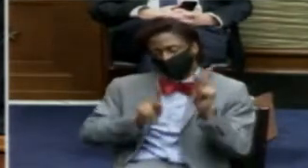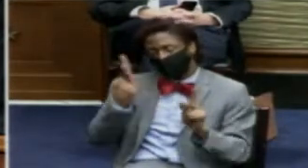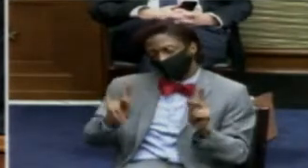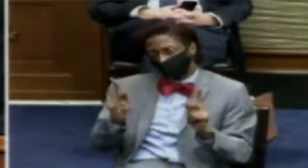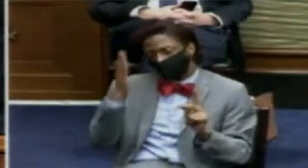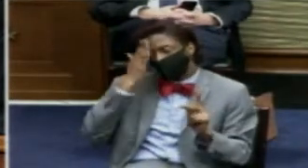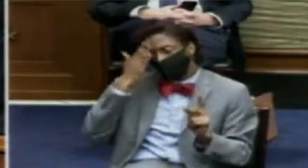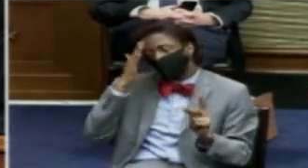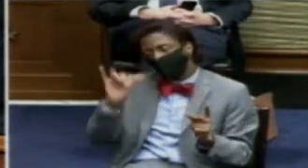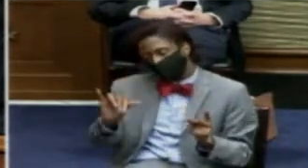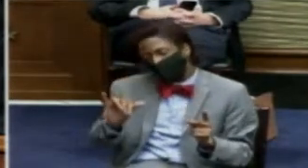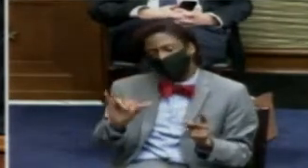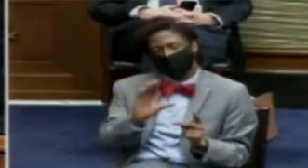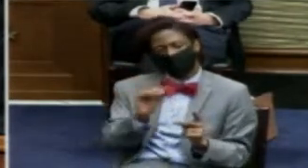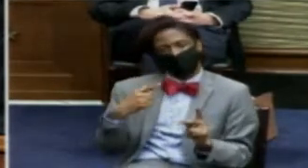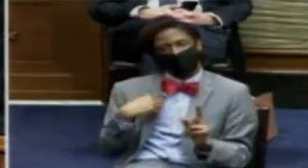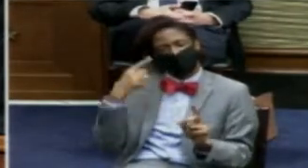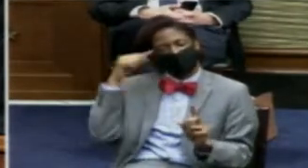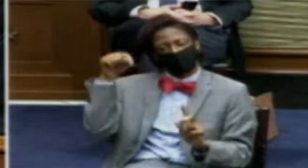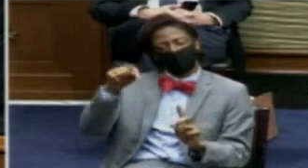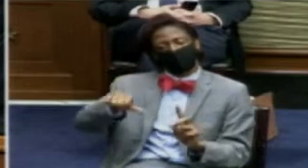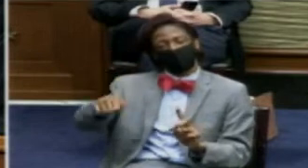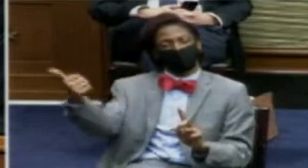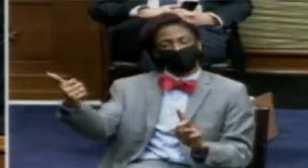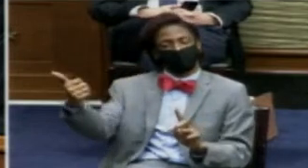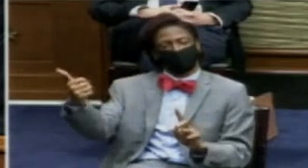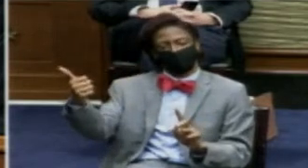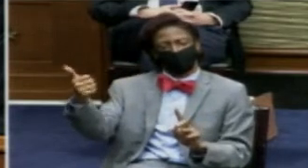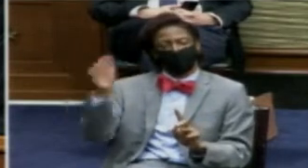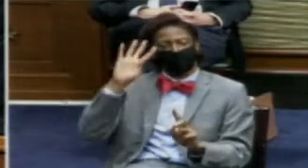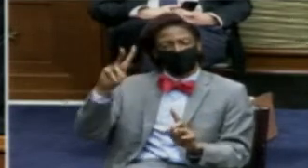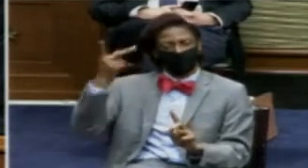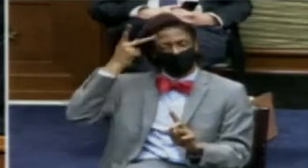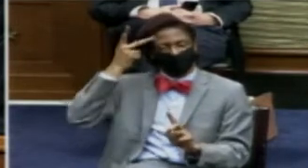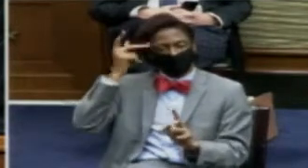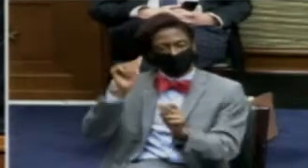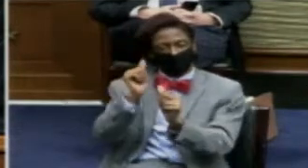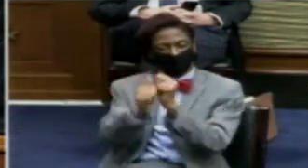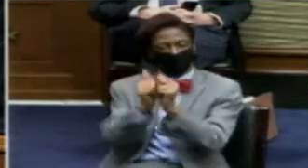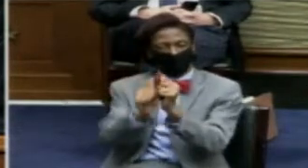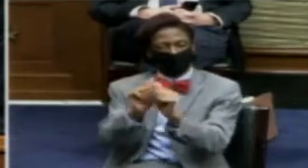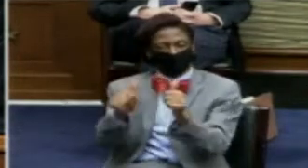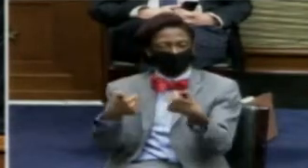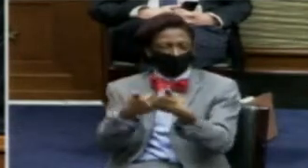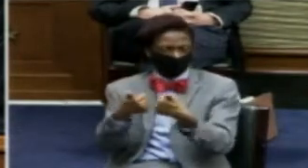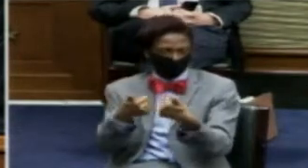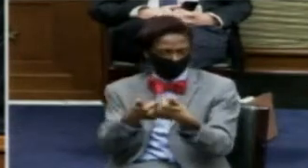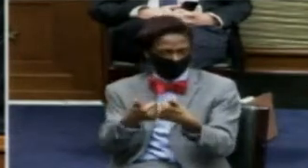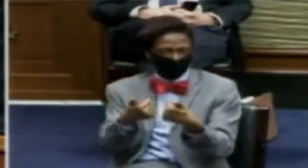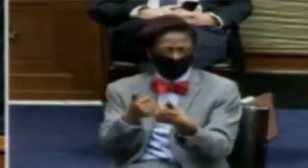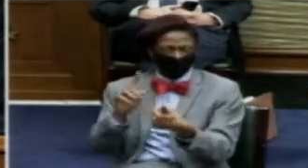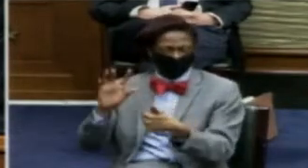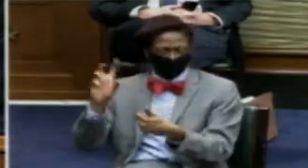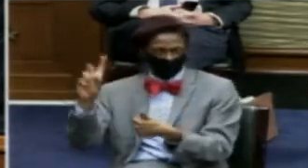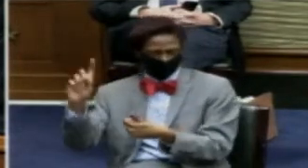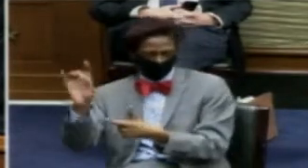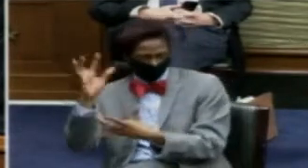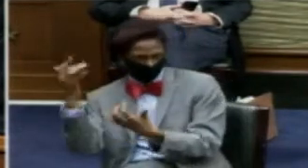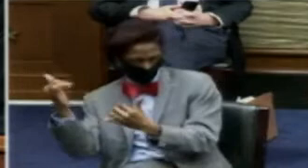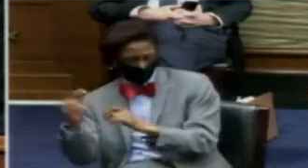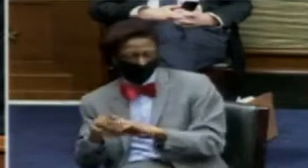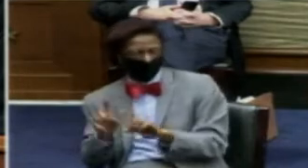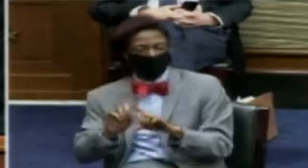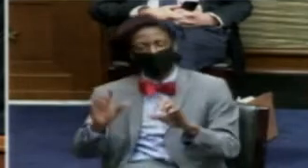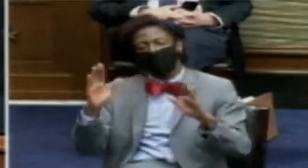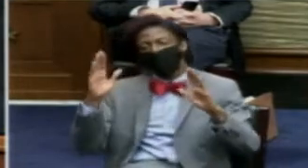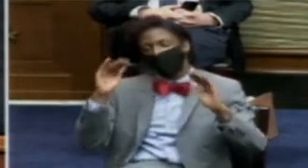that. I think this is another political game that the Democrats are playing. But hopefully